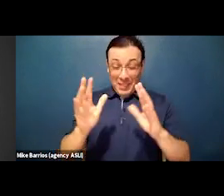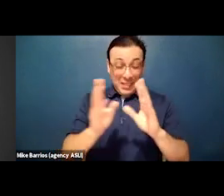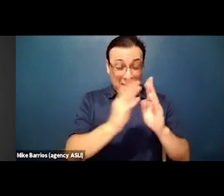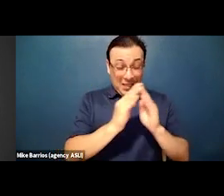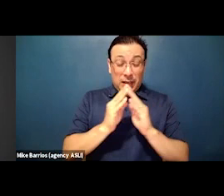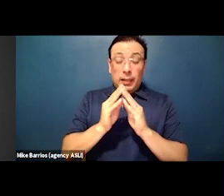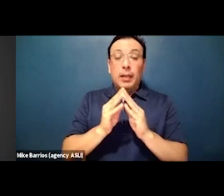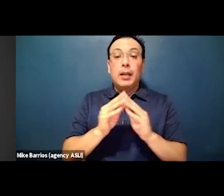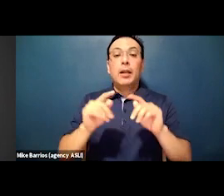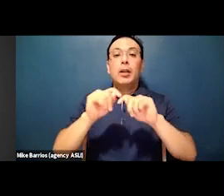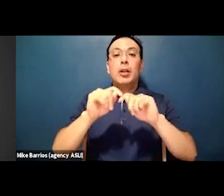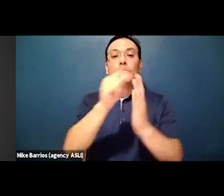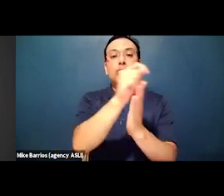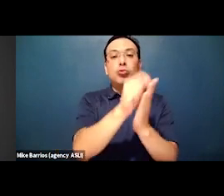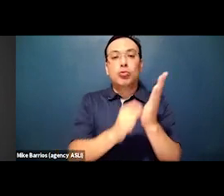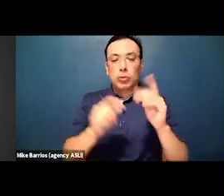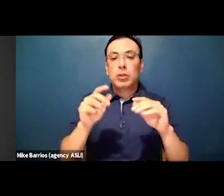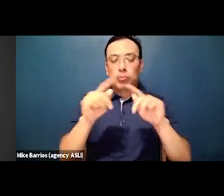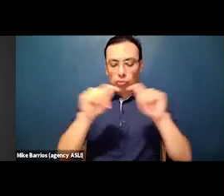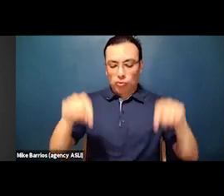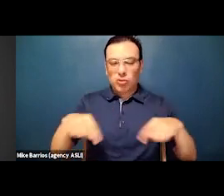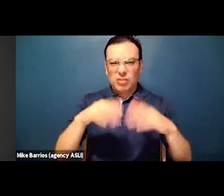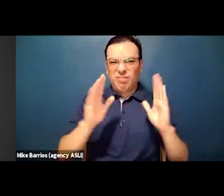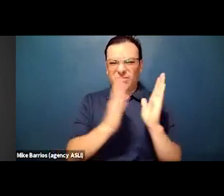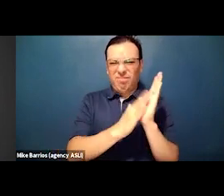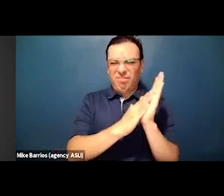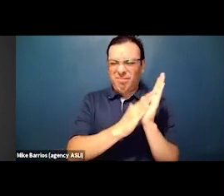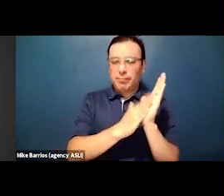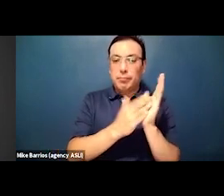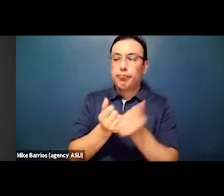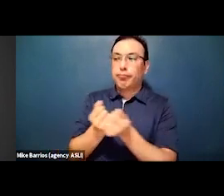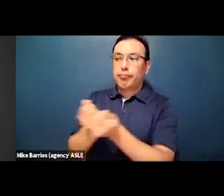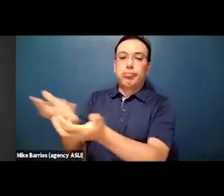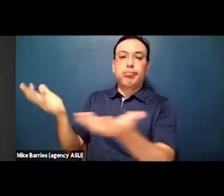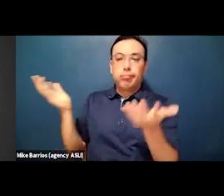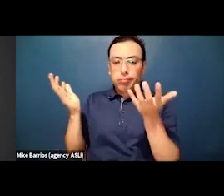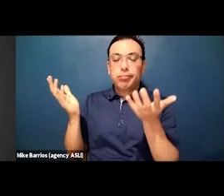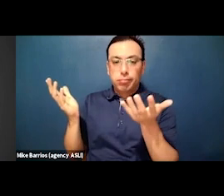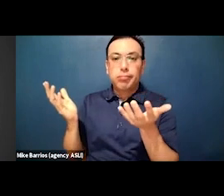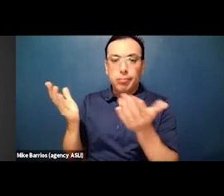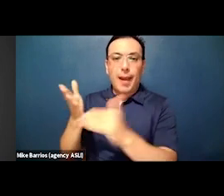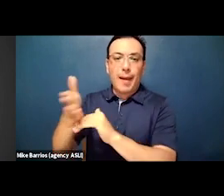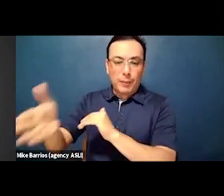chat, all of the resources that were provided during the webinar are